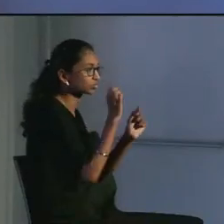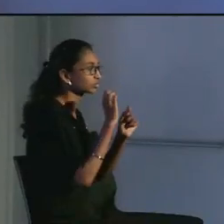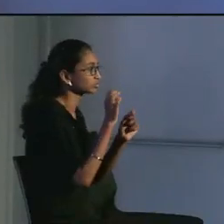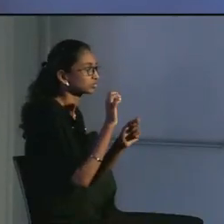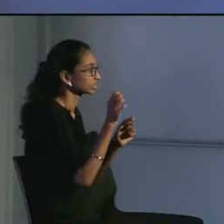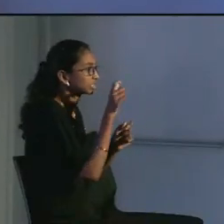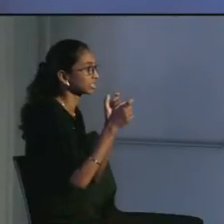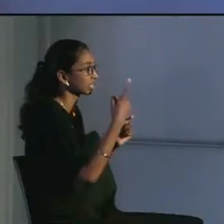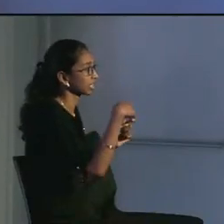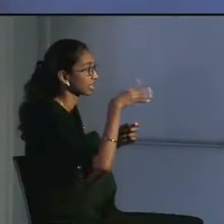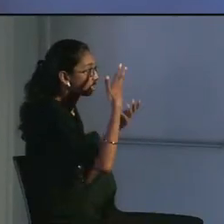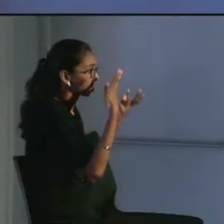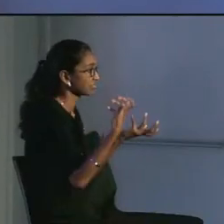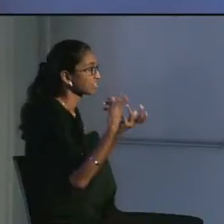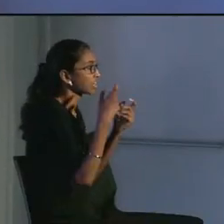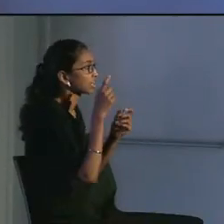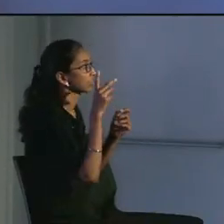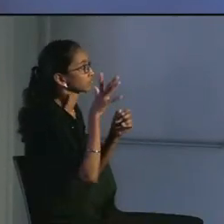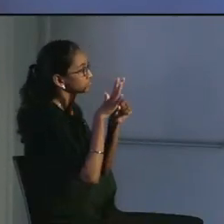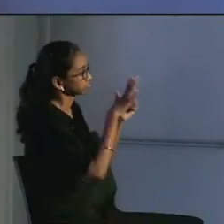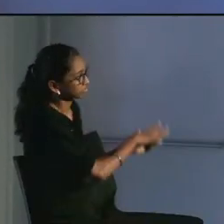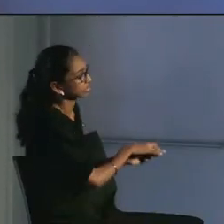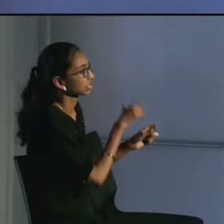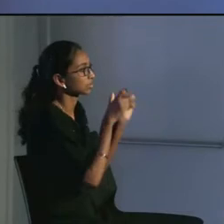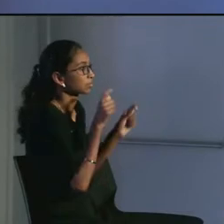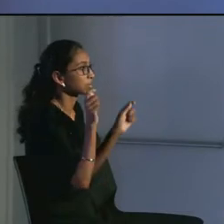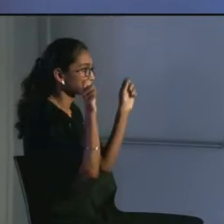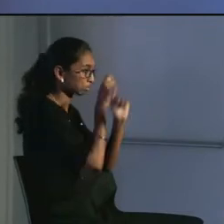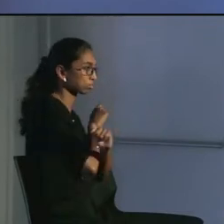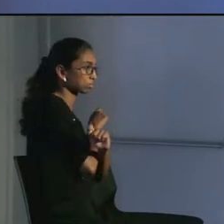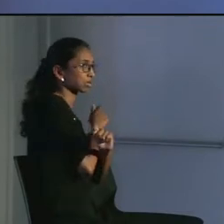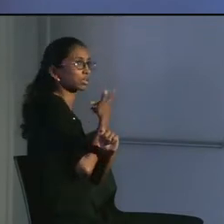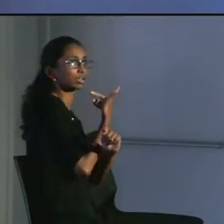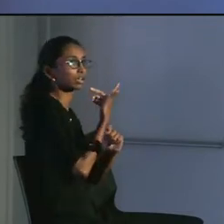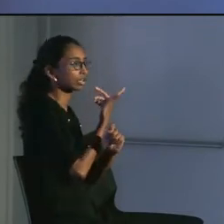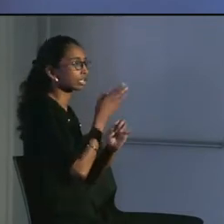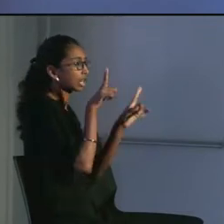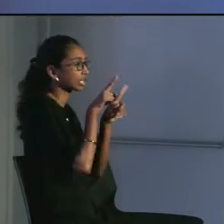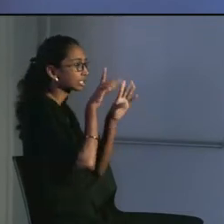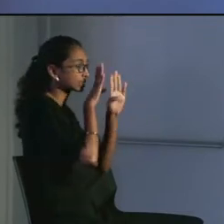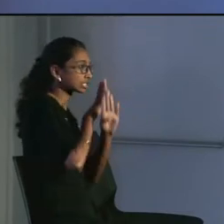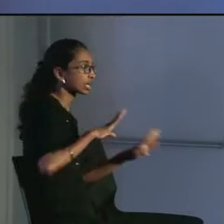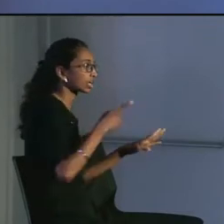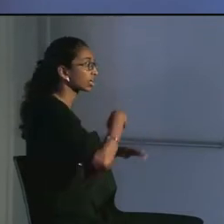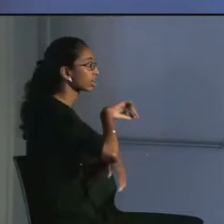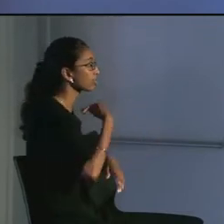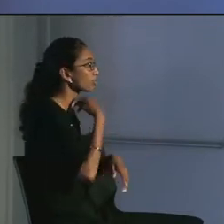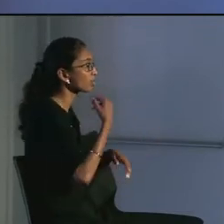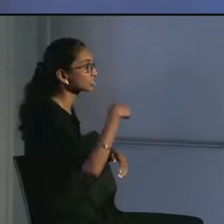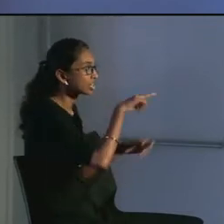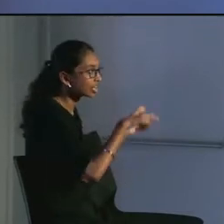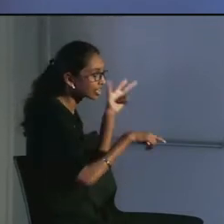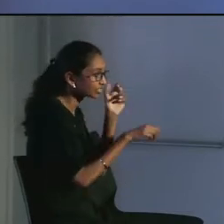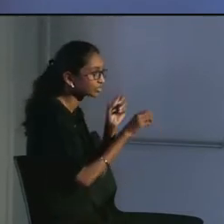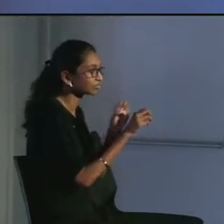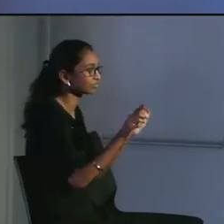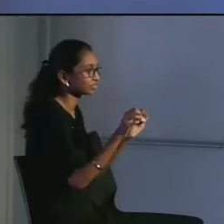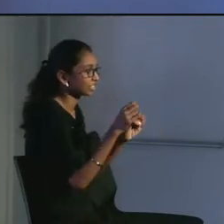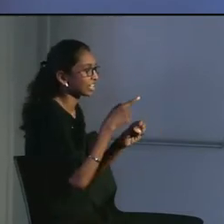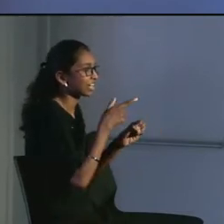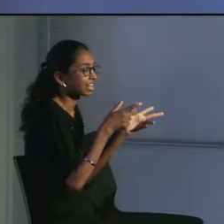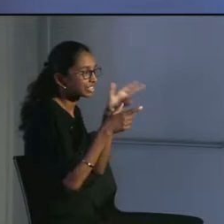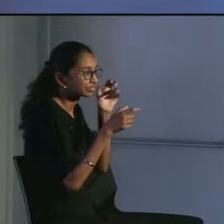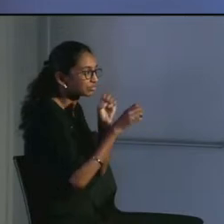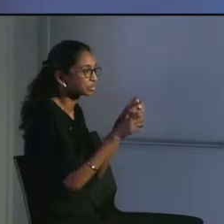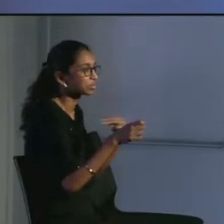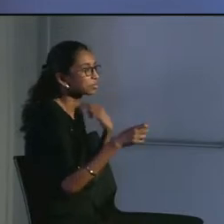deliberately invisibilized and silenced. So when we talk about unheard voices, there is a lot of this unheard